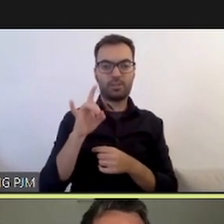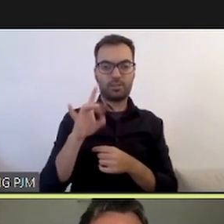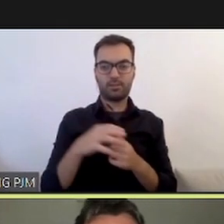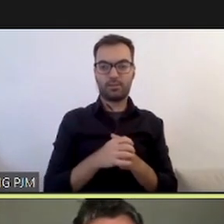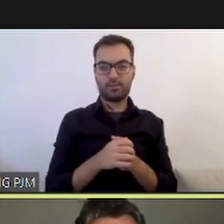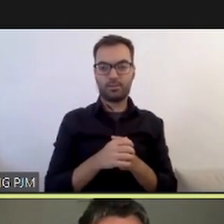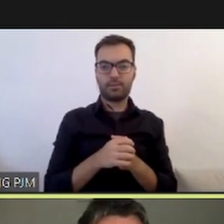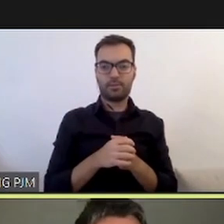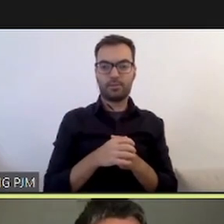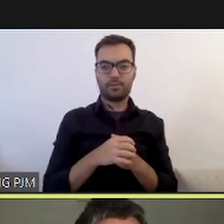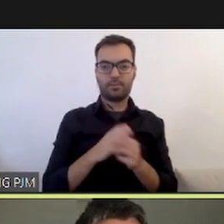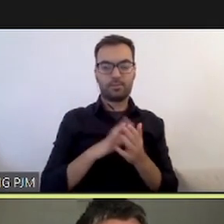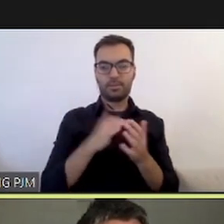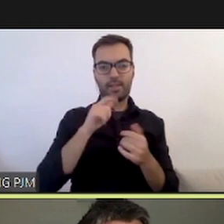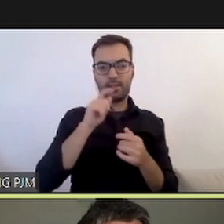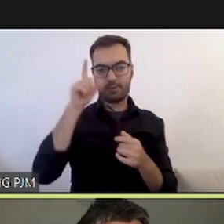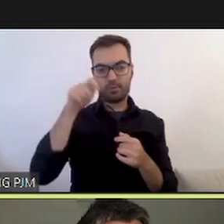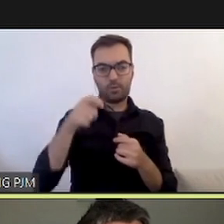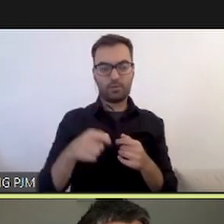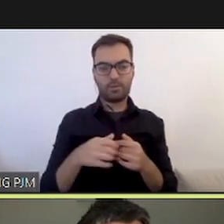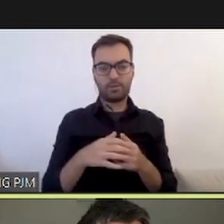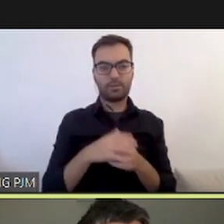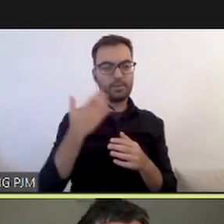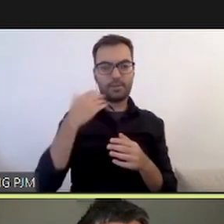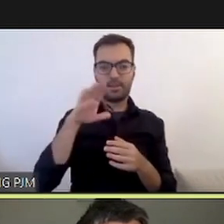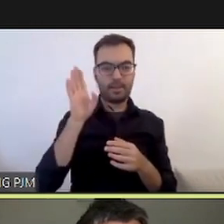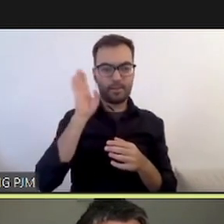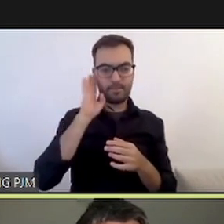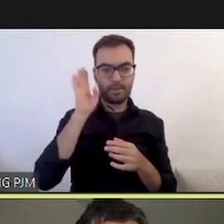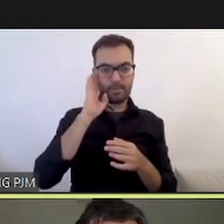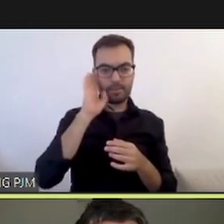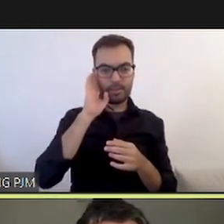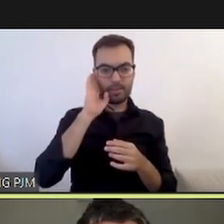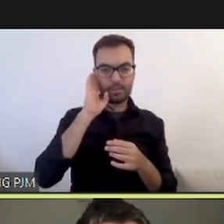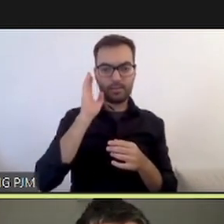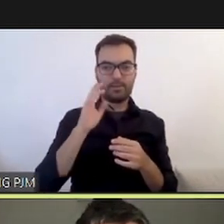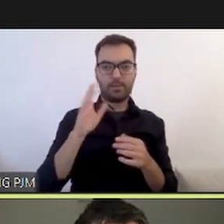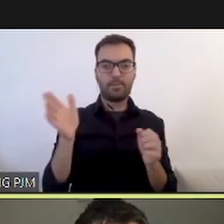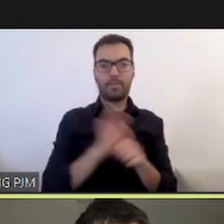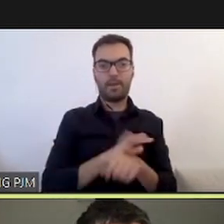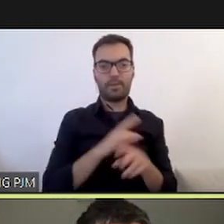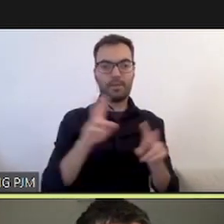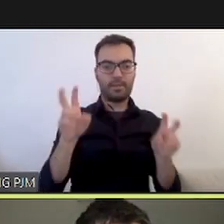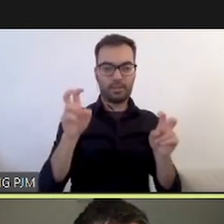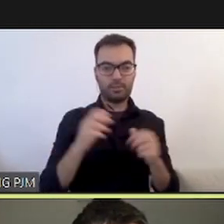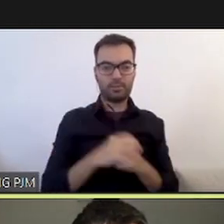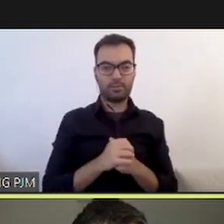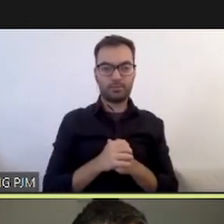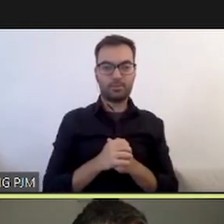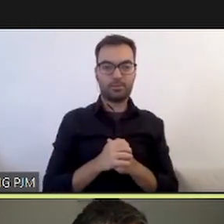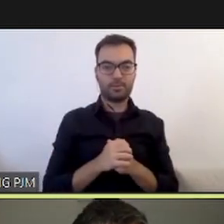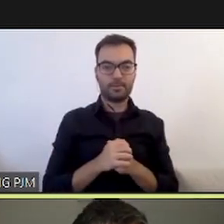just put the different words because I don't recall the full title of that.